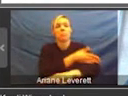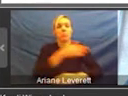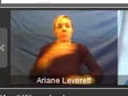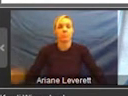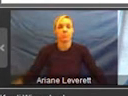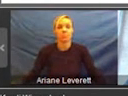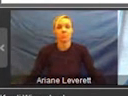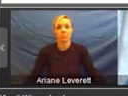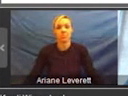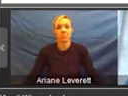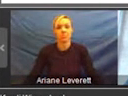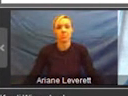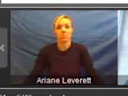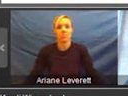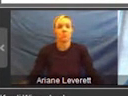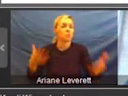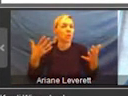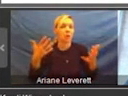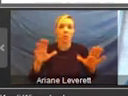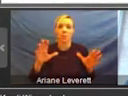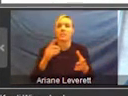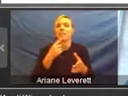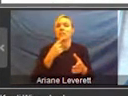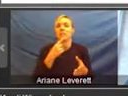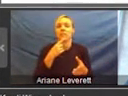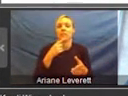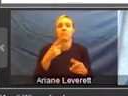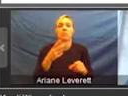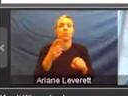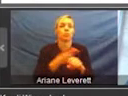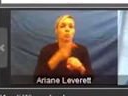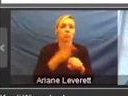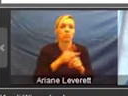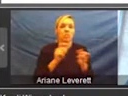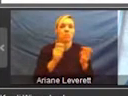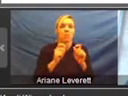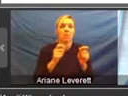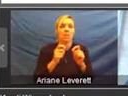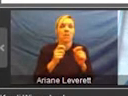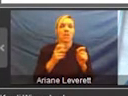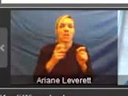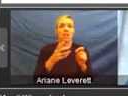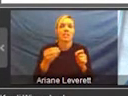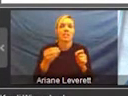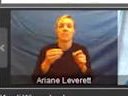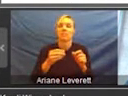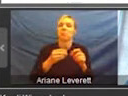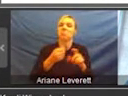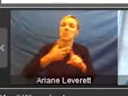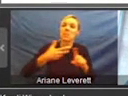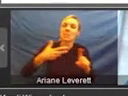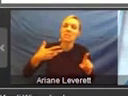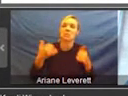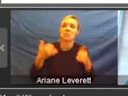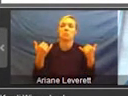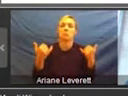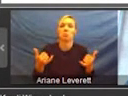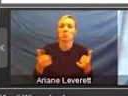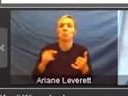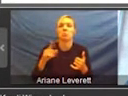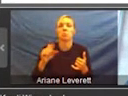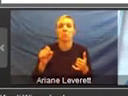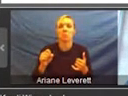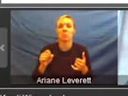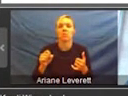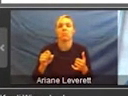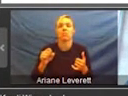That relates to what I already mentioned: use, modify, and extend existing tools, platforms, and frameworks when possible. Develop in